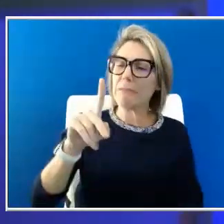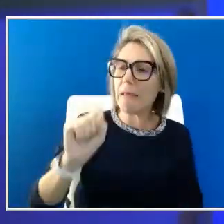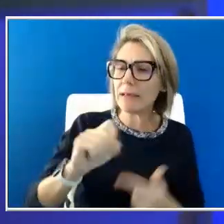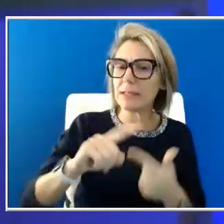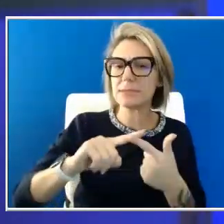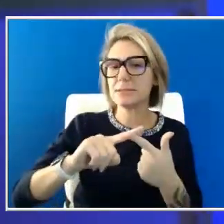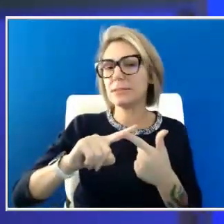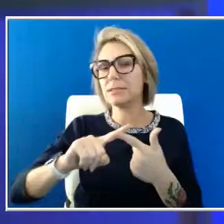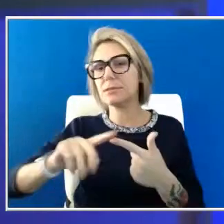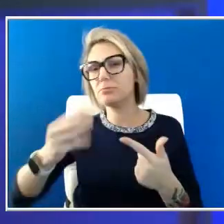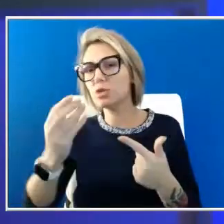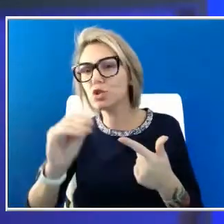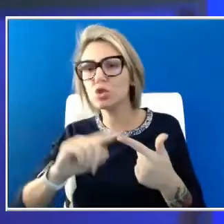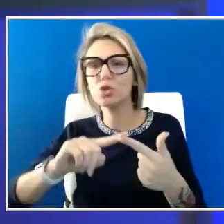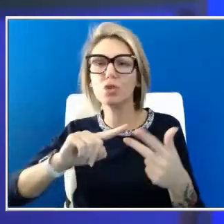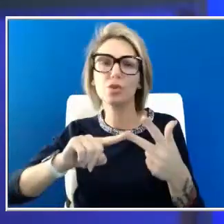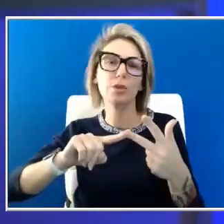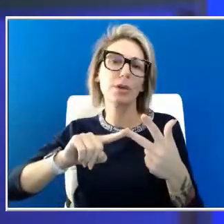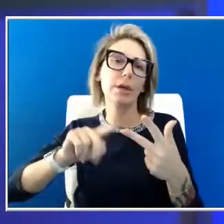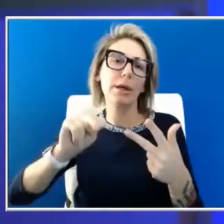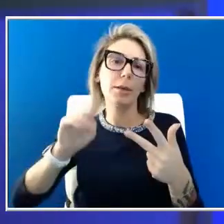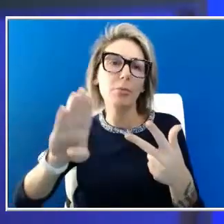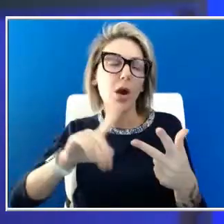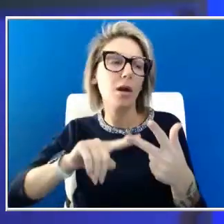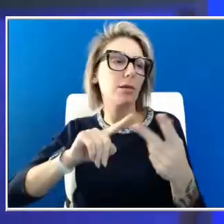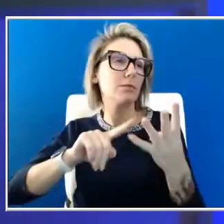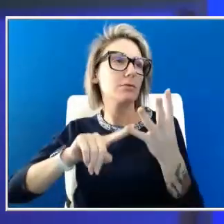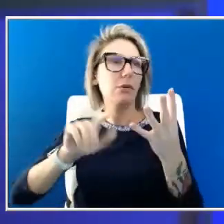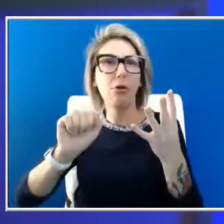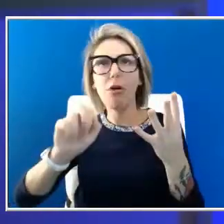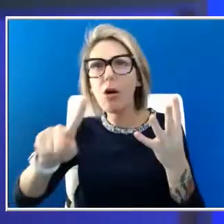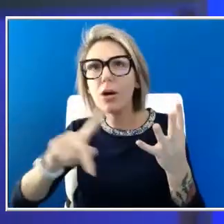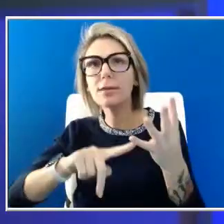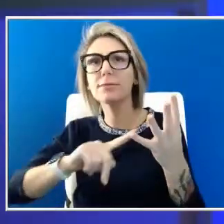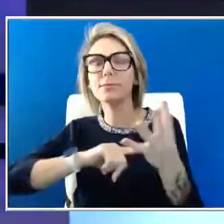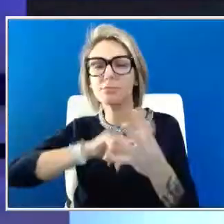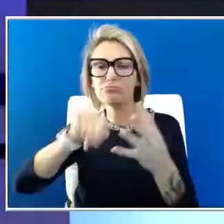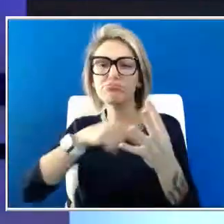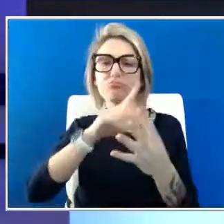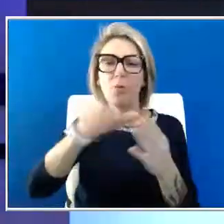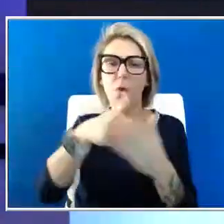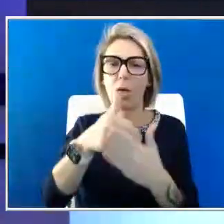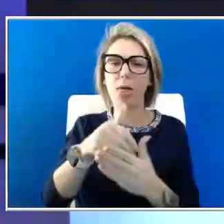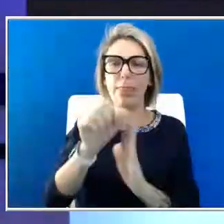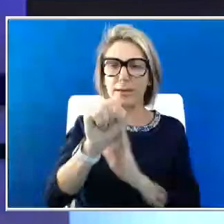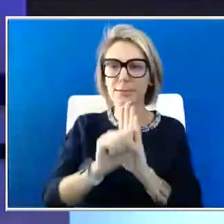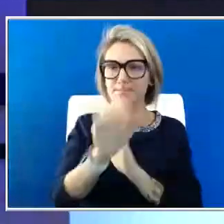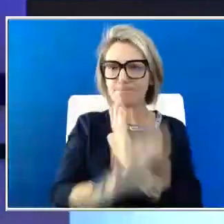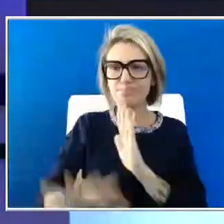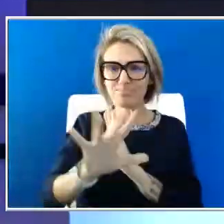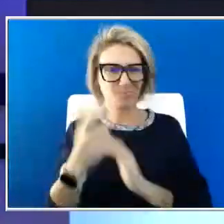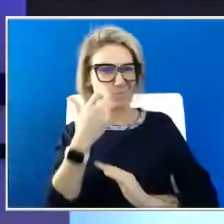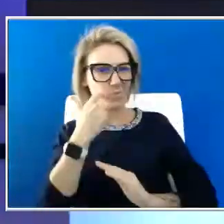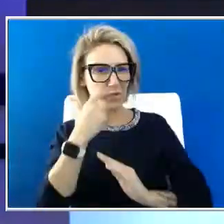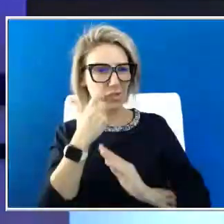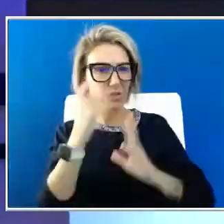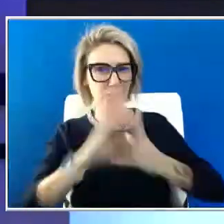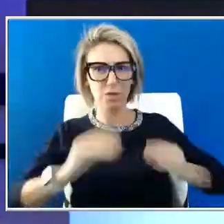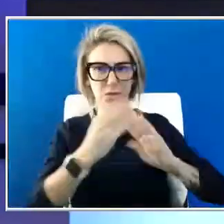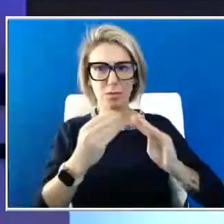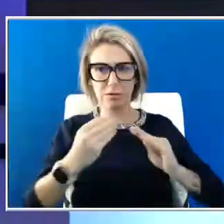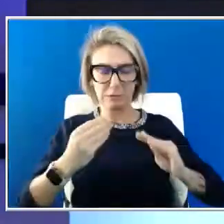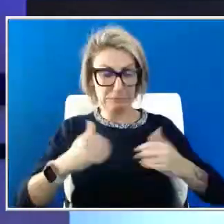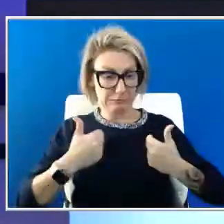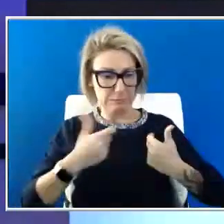Arkansas, and some of the other surrounding states, so then people can stay closer to home and get the best treatment possible. Well, I recently did a story with a young woman who needed proton, who